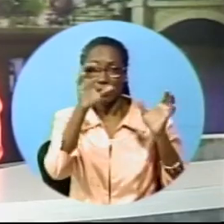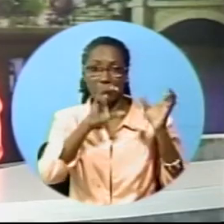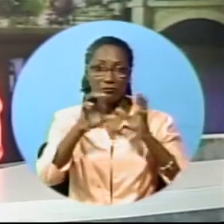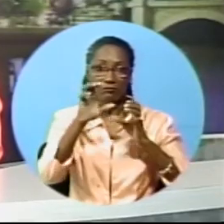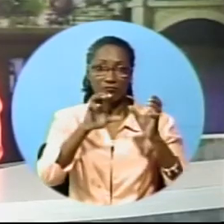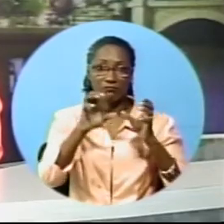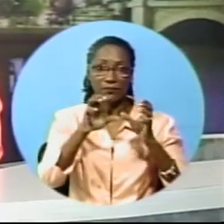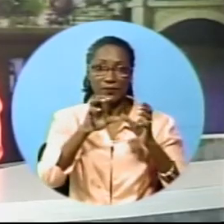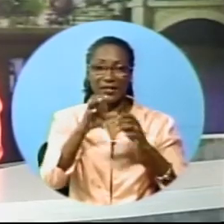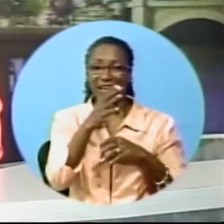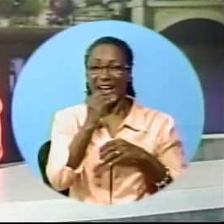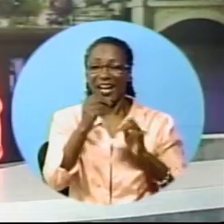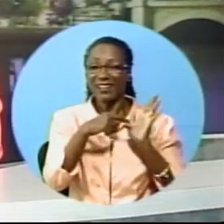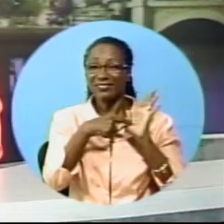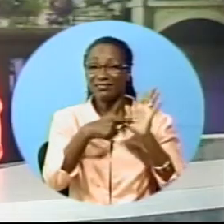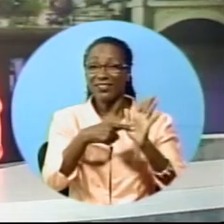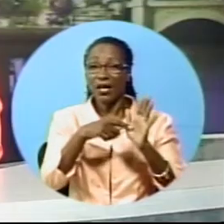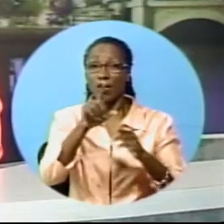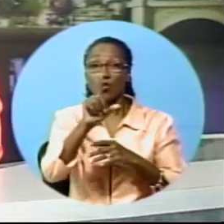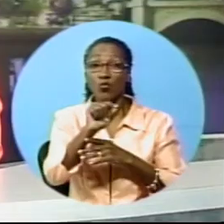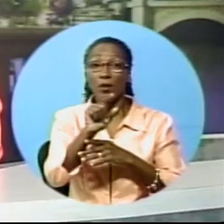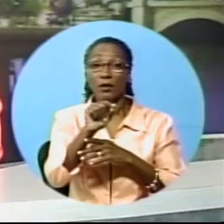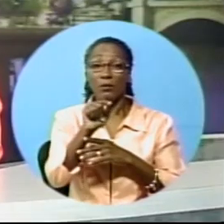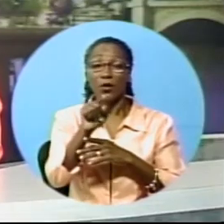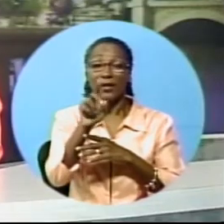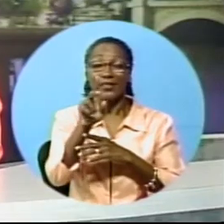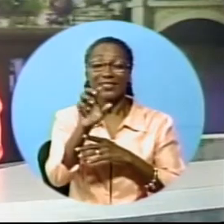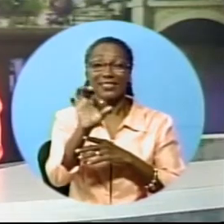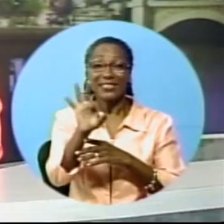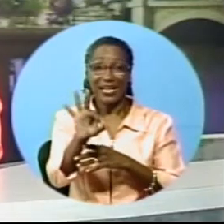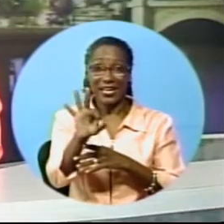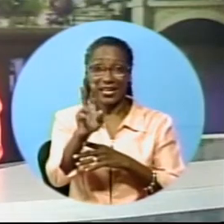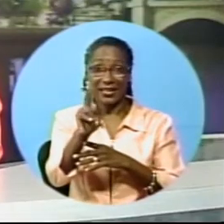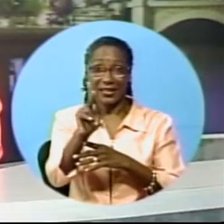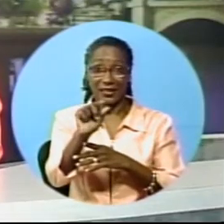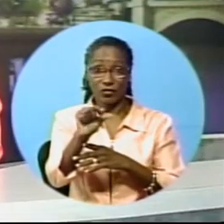that search revealed 20.9 kilos of cocaine valued at